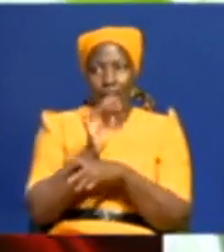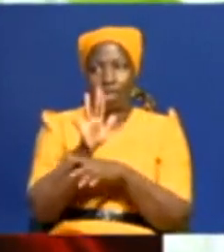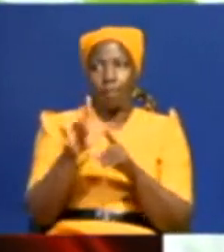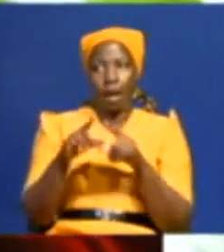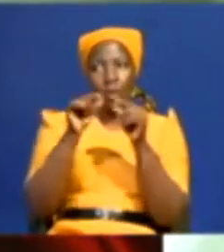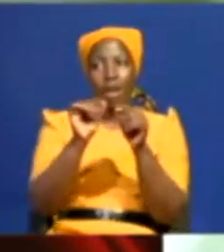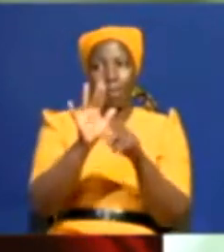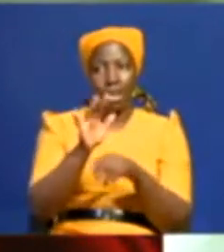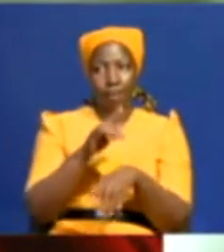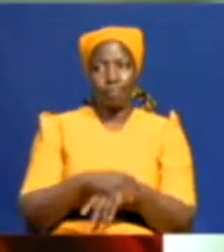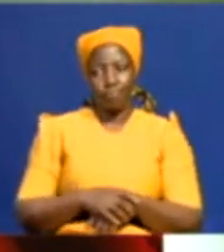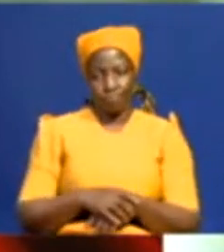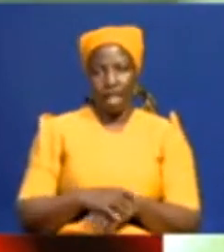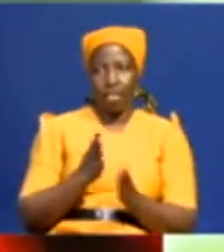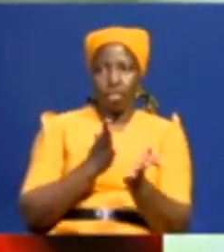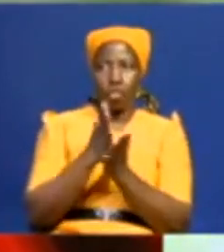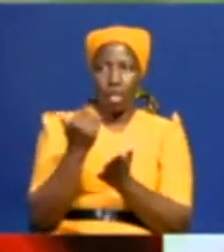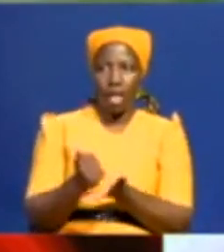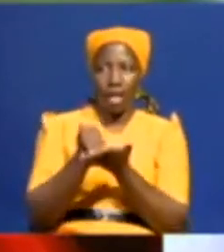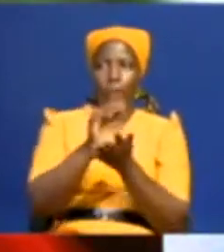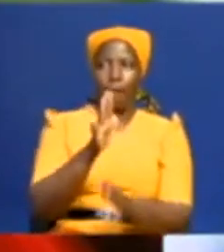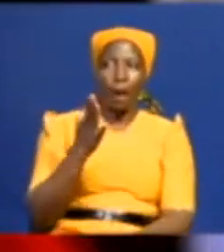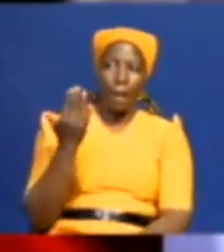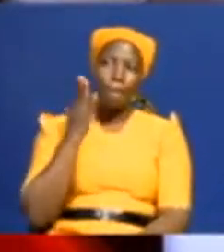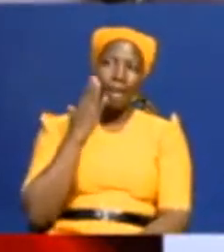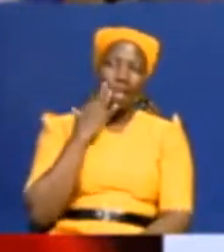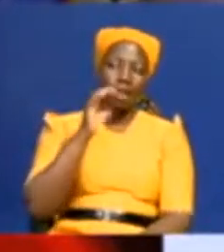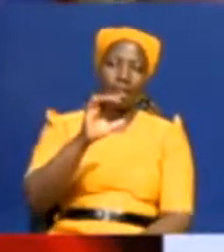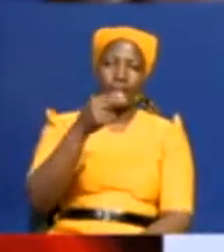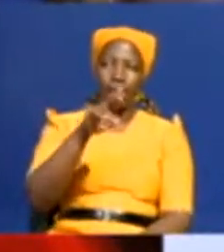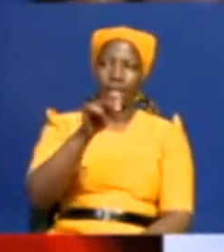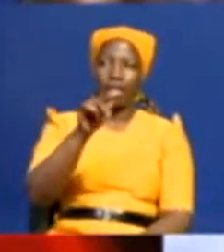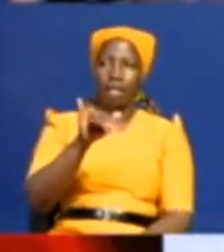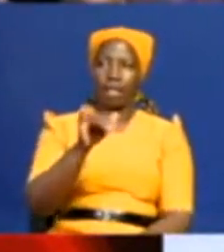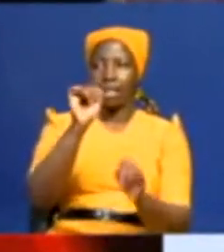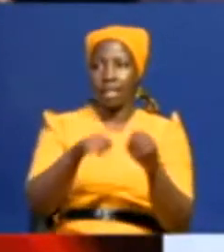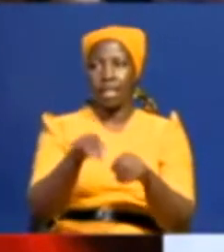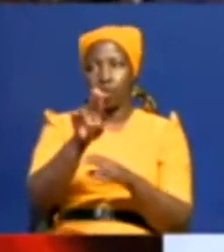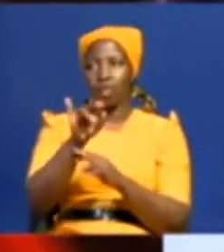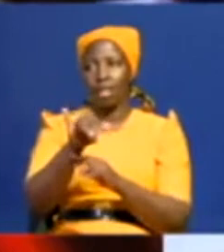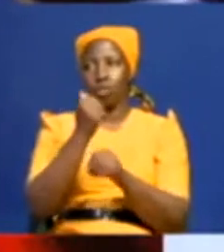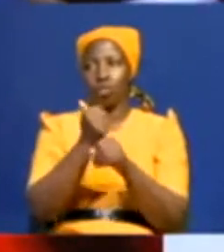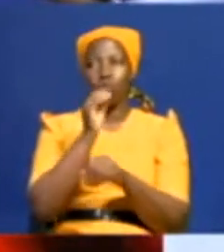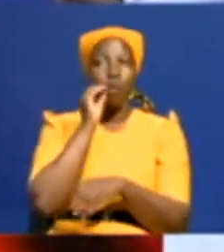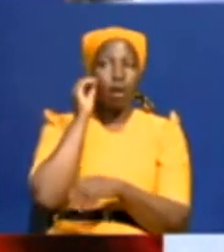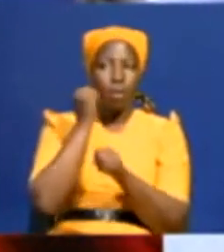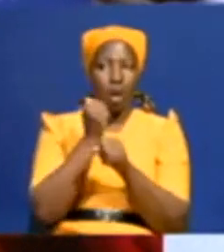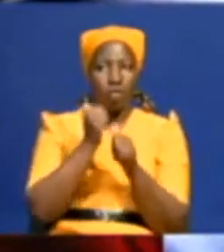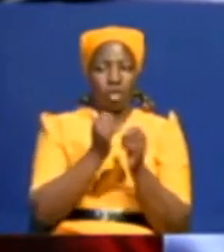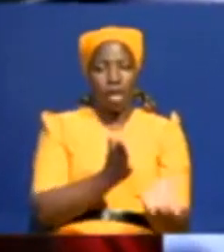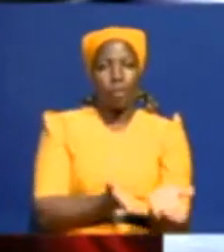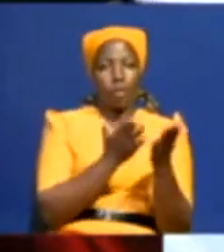able to answer. Through the help of our mother, Charity Beduli, she can use Century Tech to do her homework, which has not only improved her performance in